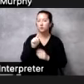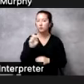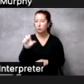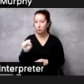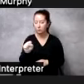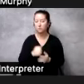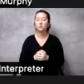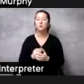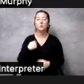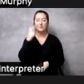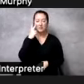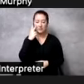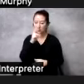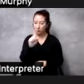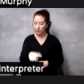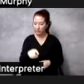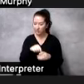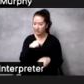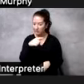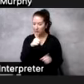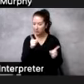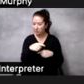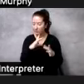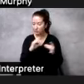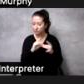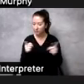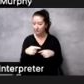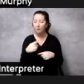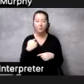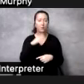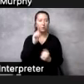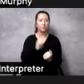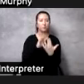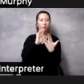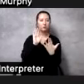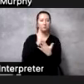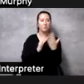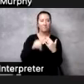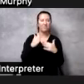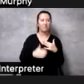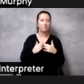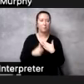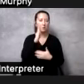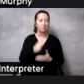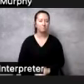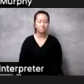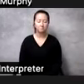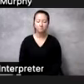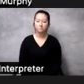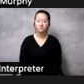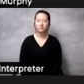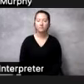there's questions that are popping up in the Q&A, which is great, and we'll address some of those towards the end, and we can come back to them at that time.